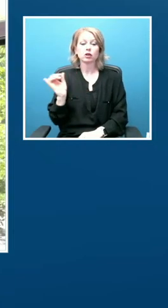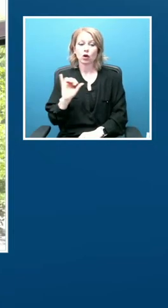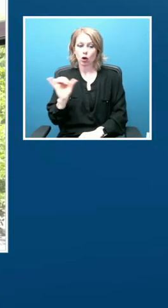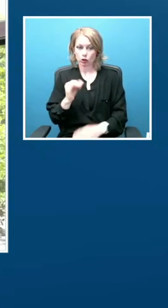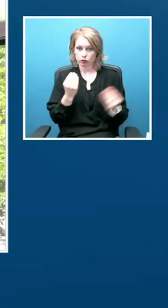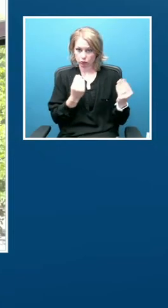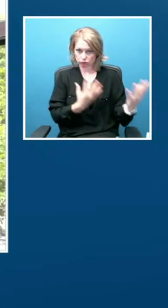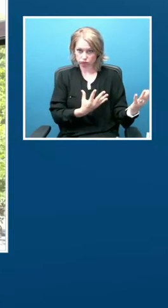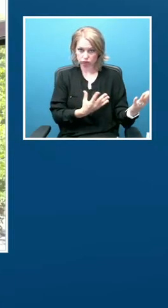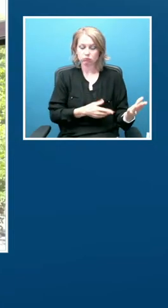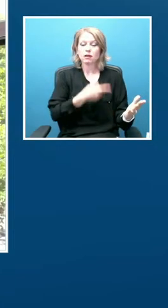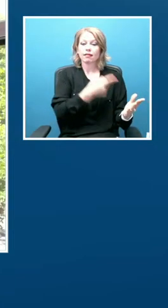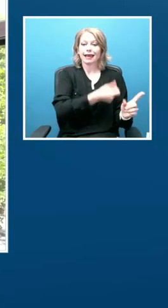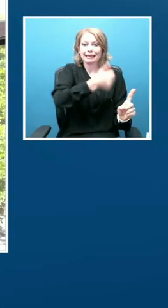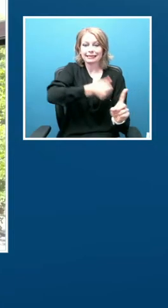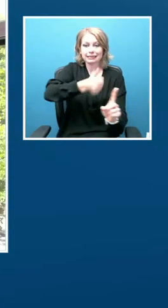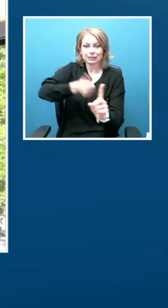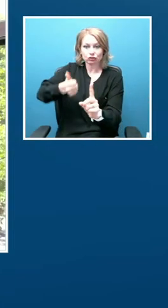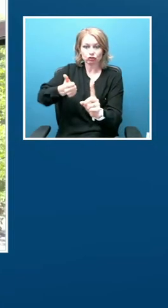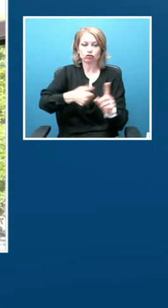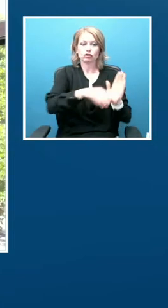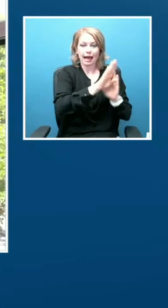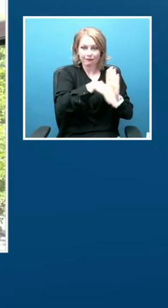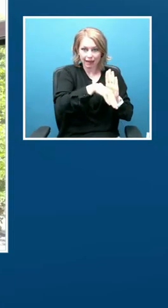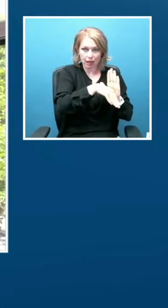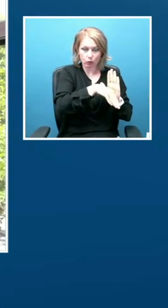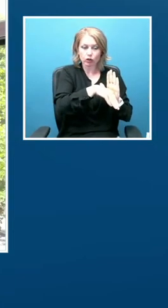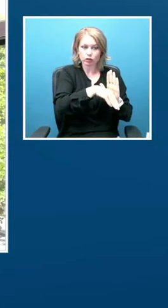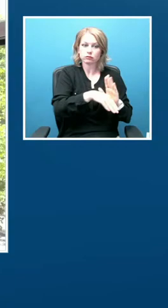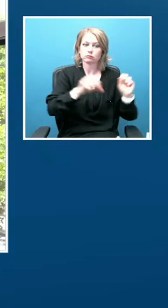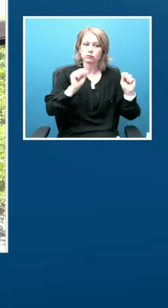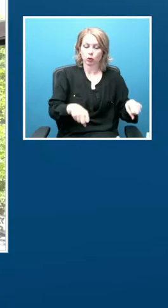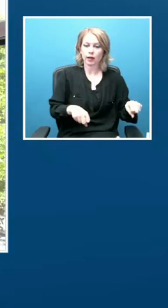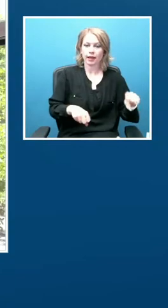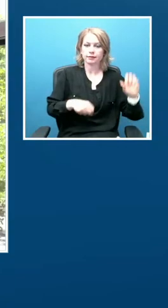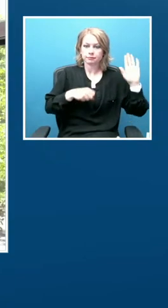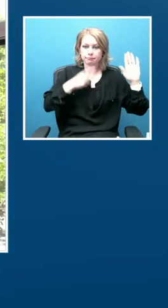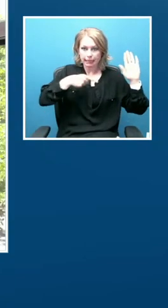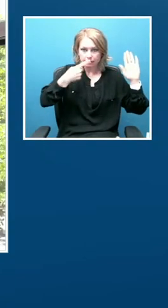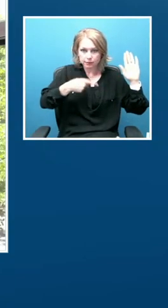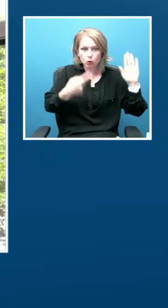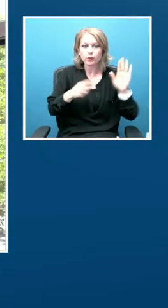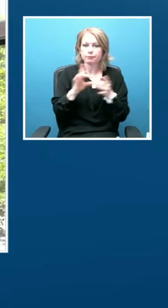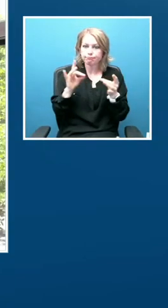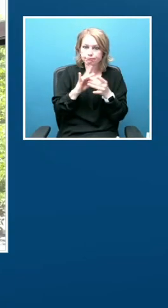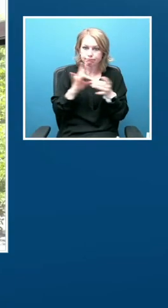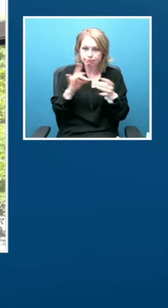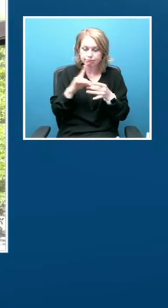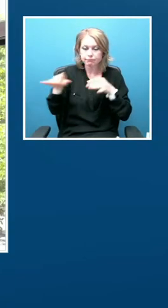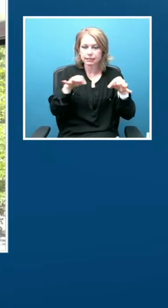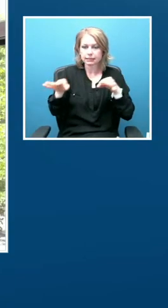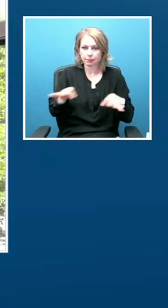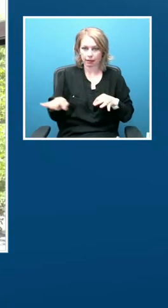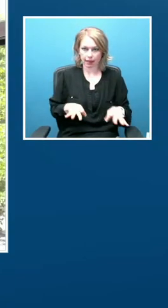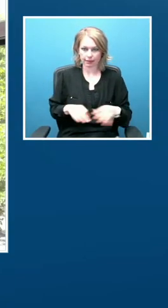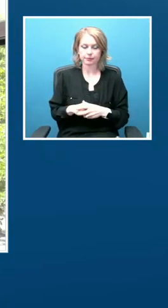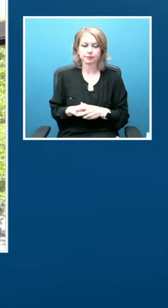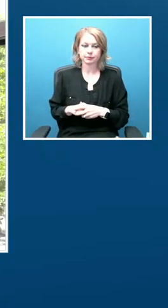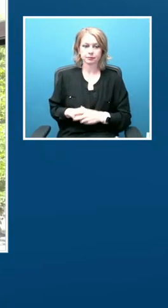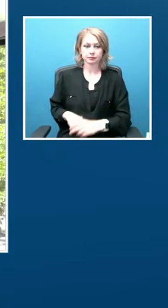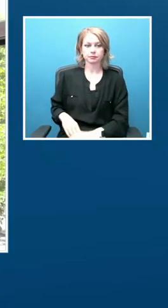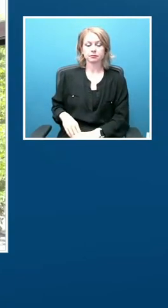30 minutes each to present oral testimony and argument for the committee's consideration. The chair has not narrowed the issues that may be raised during